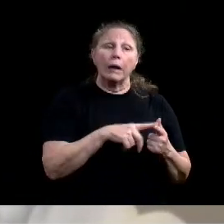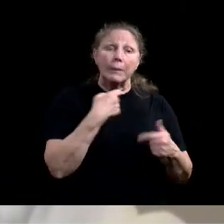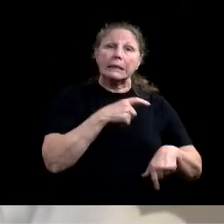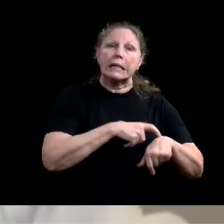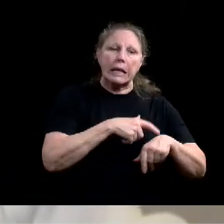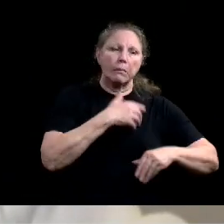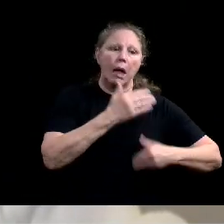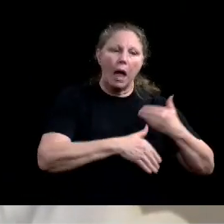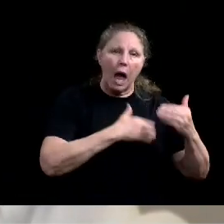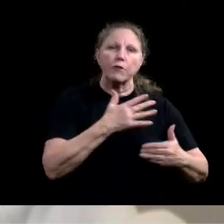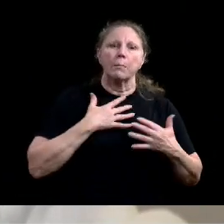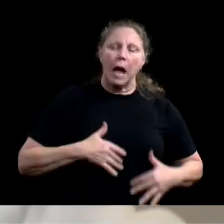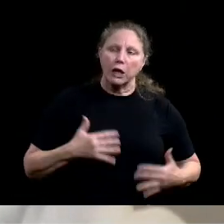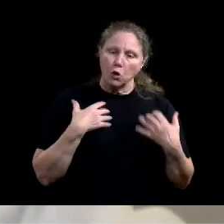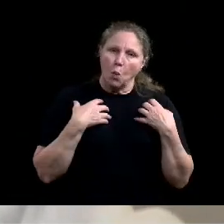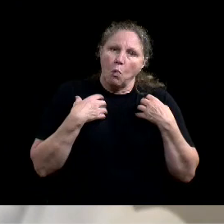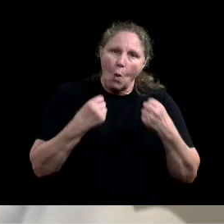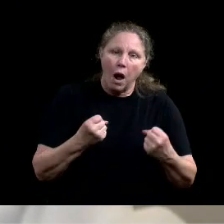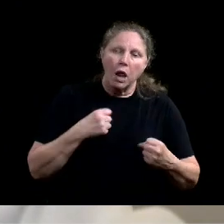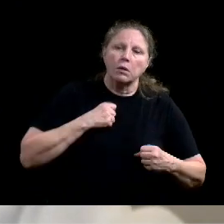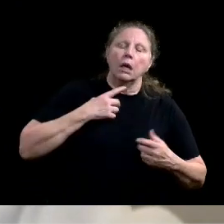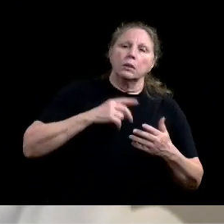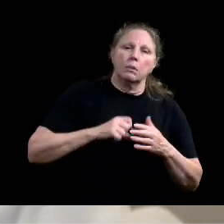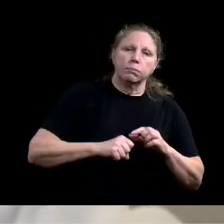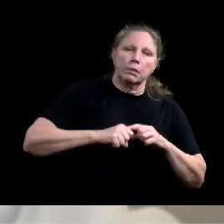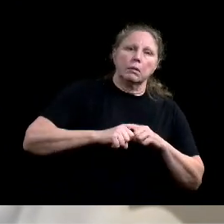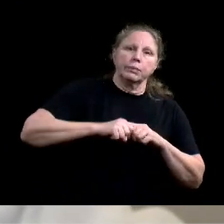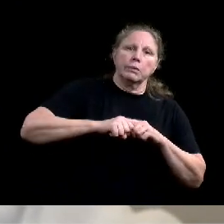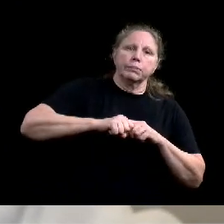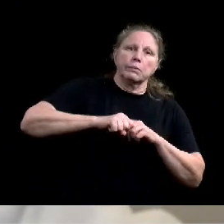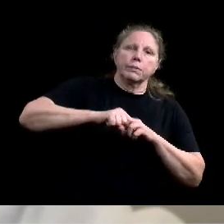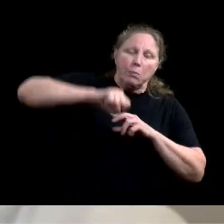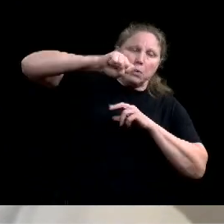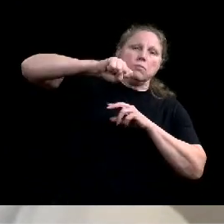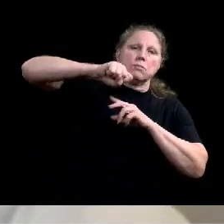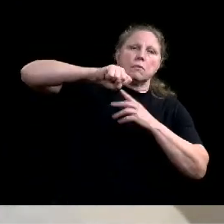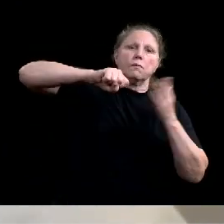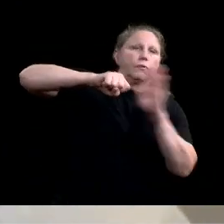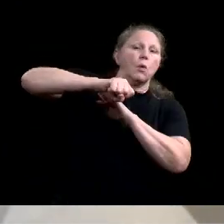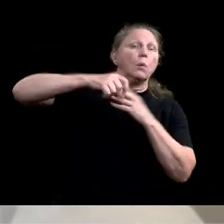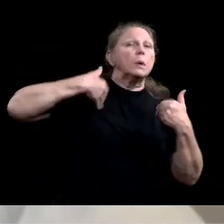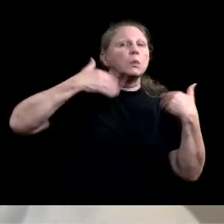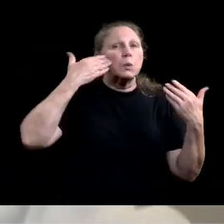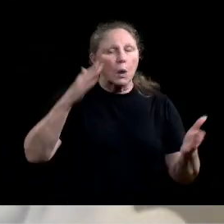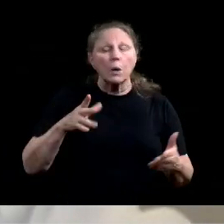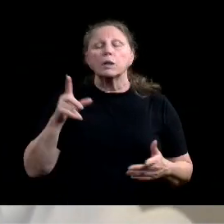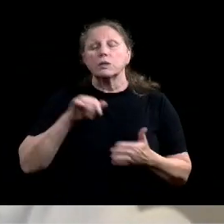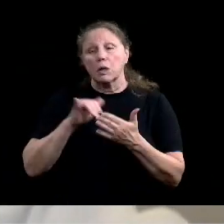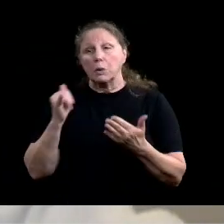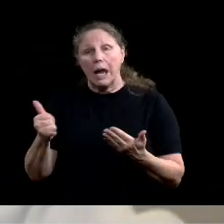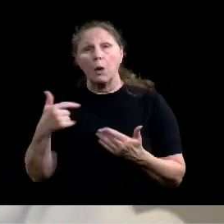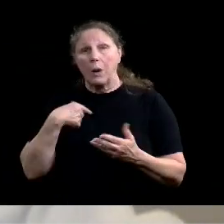But there's information that's coming out on a rolling basis right now from the medical literature that we're tracking.